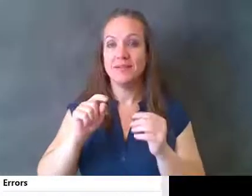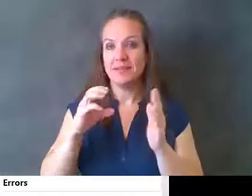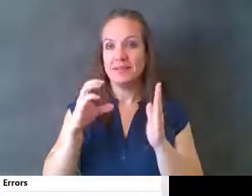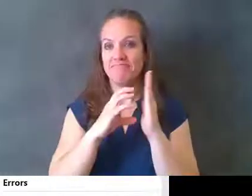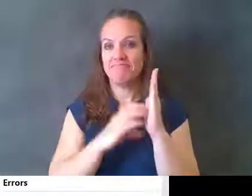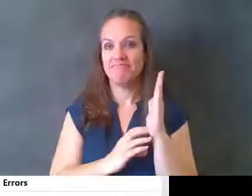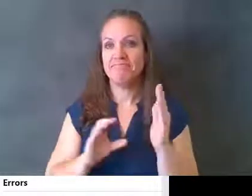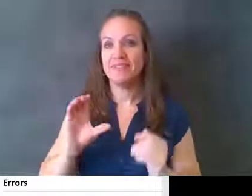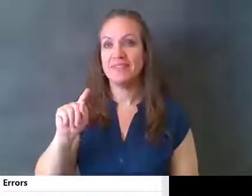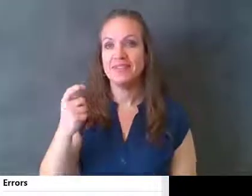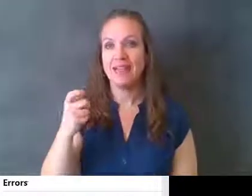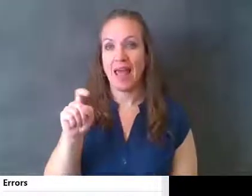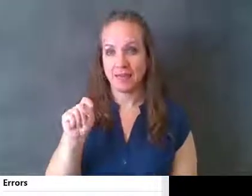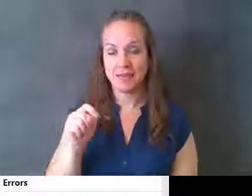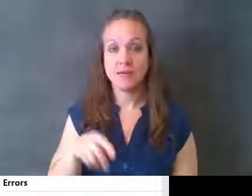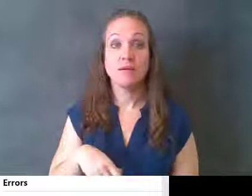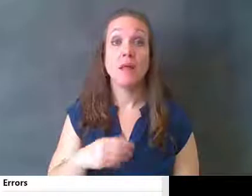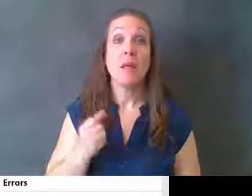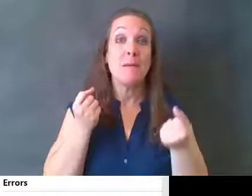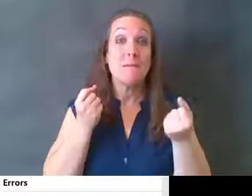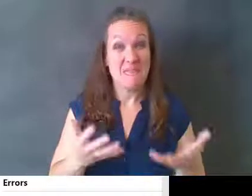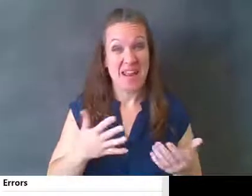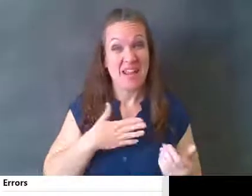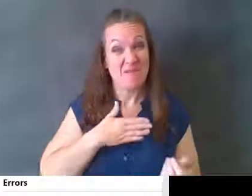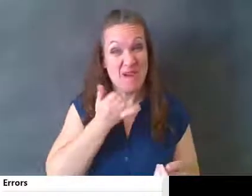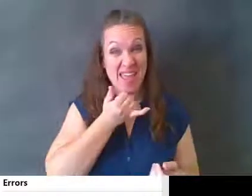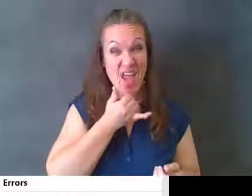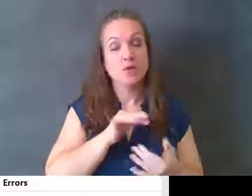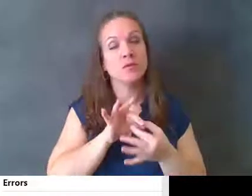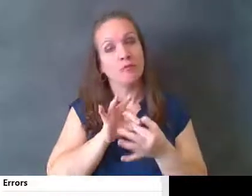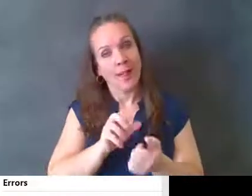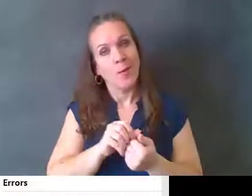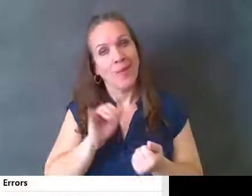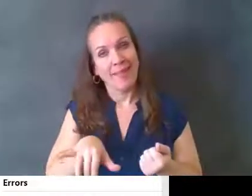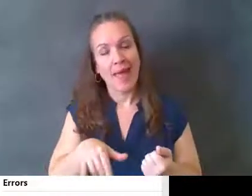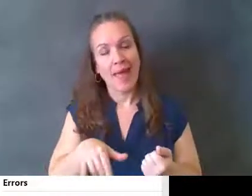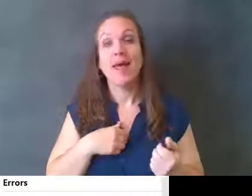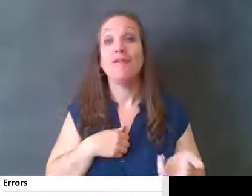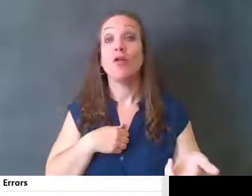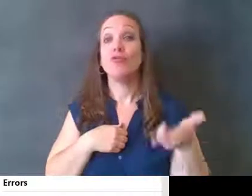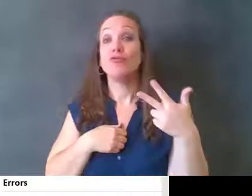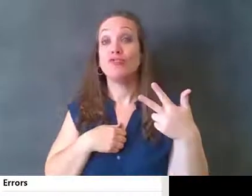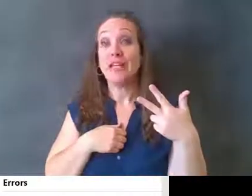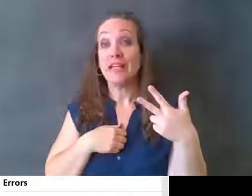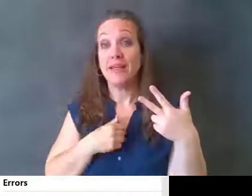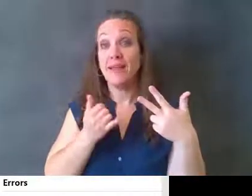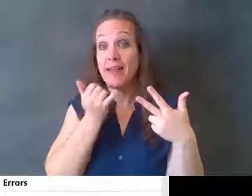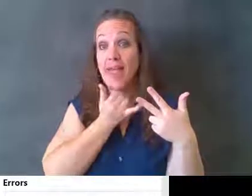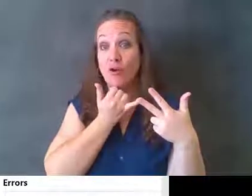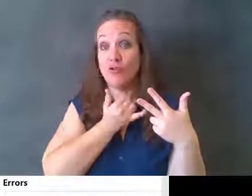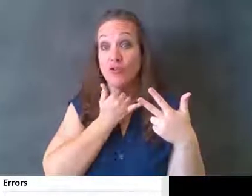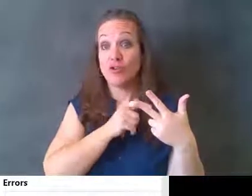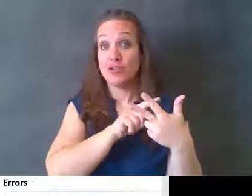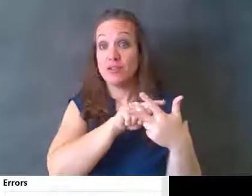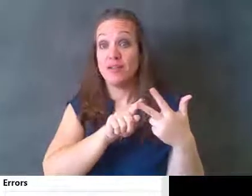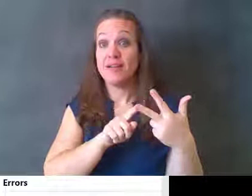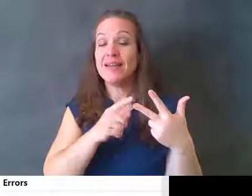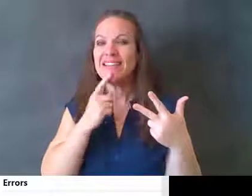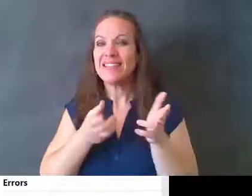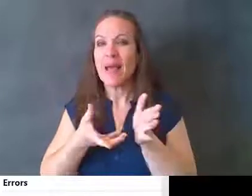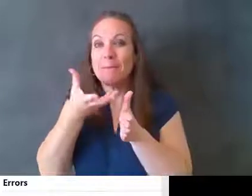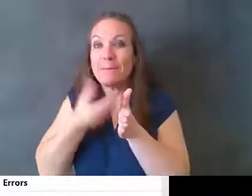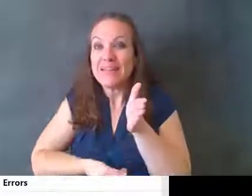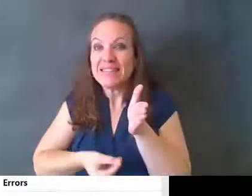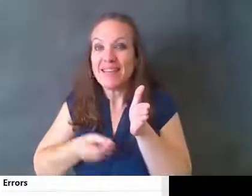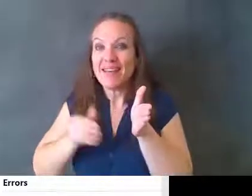my accessibility checker have to do with alt text. So I have 3 errors that say missing alternative